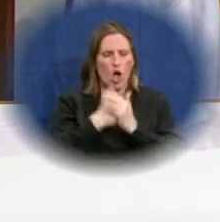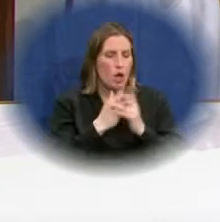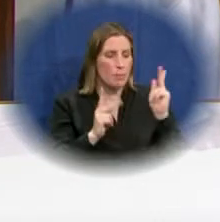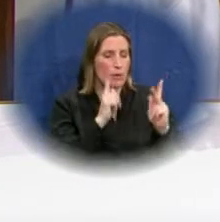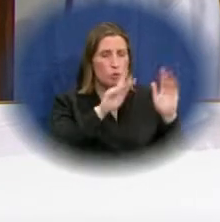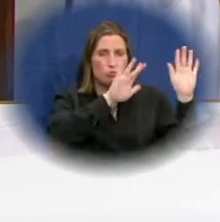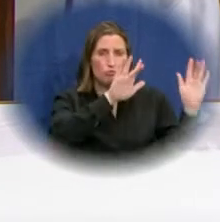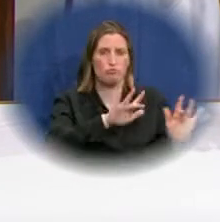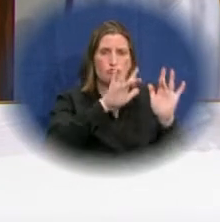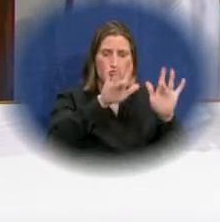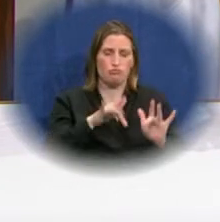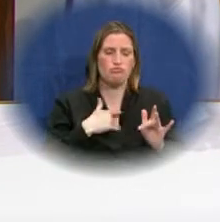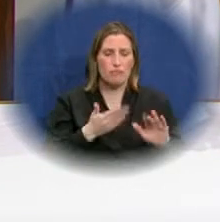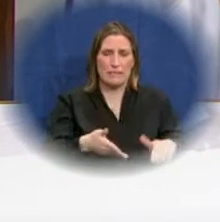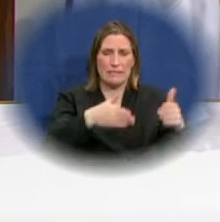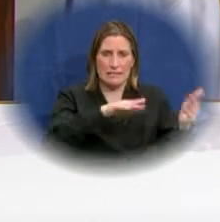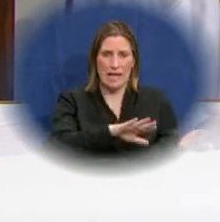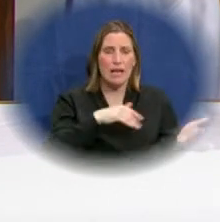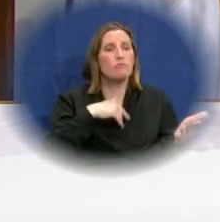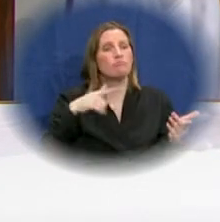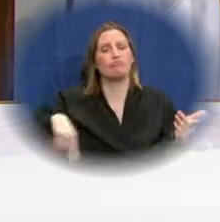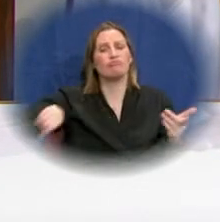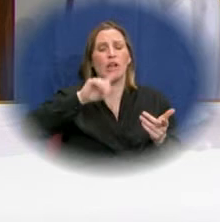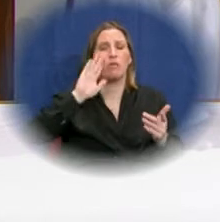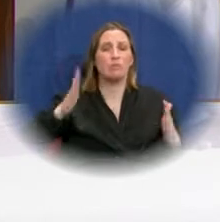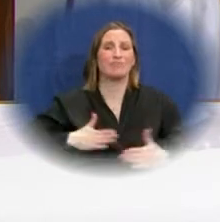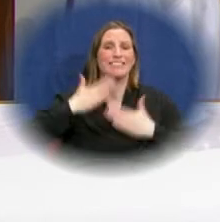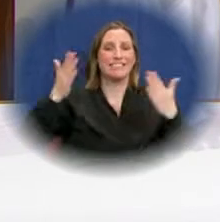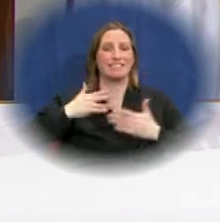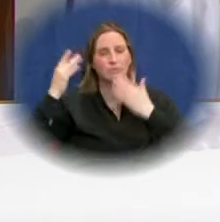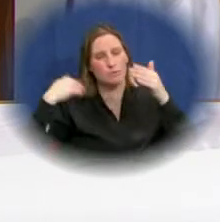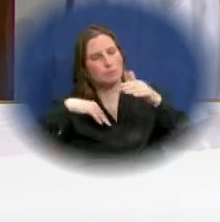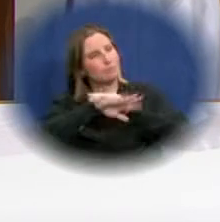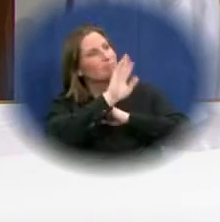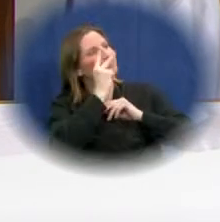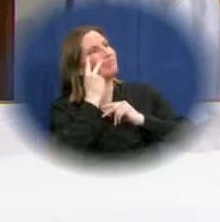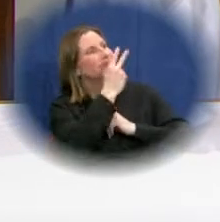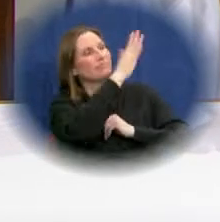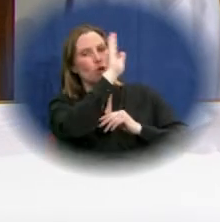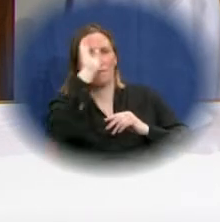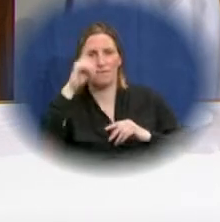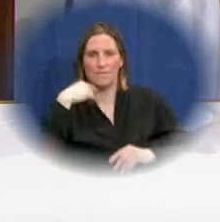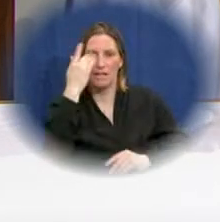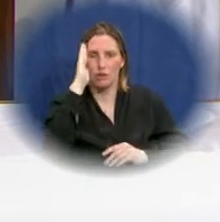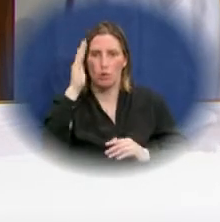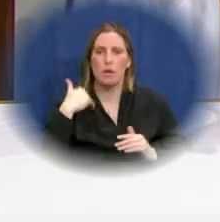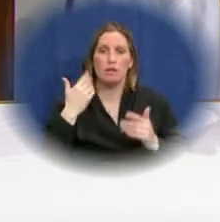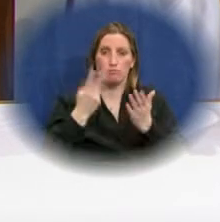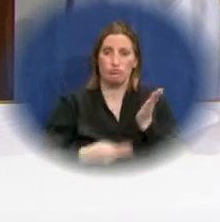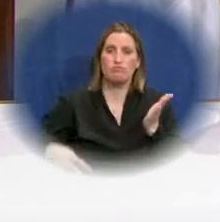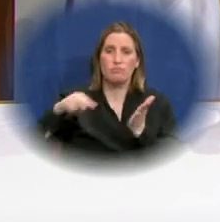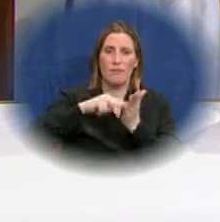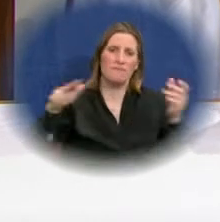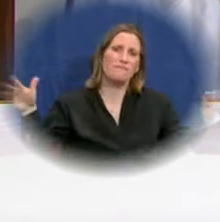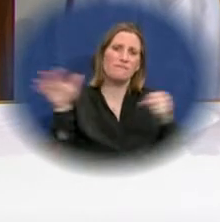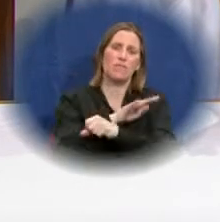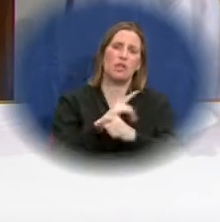have known. Admit them to rejoice in the light of your face, and in the resurrection, give them the fullness of